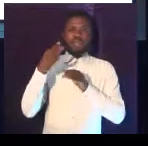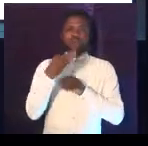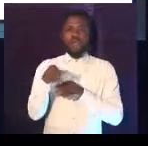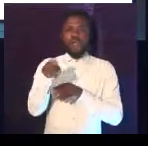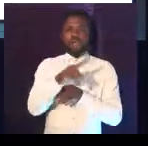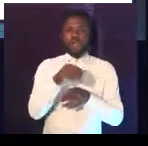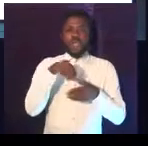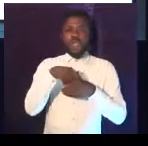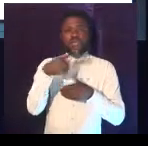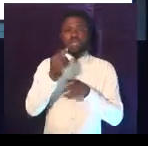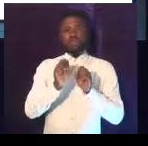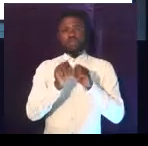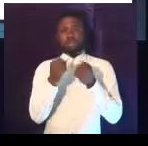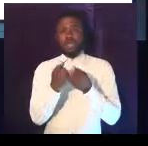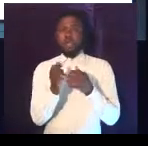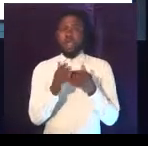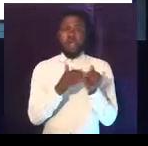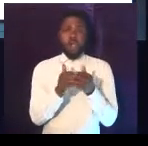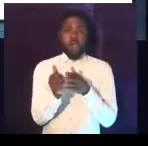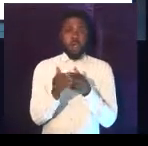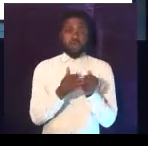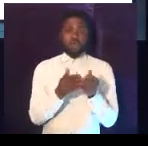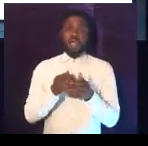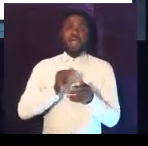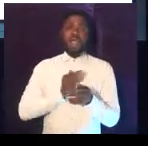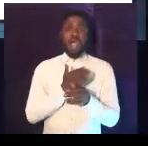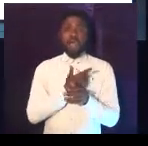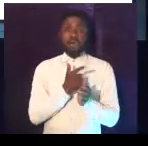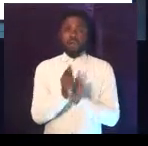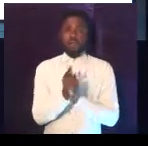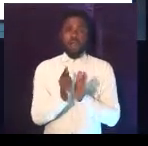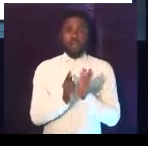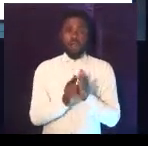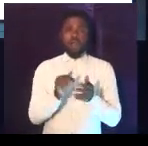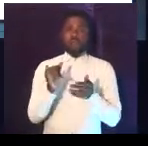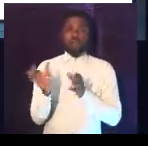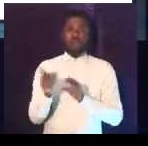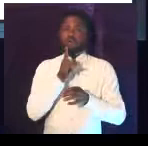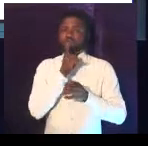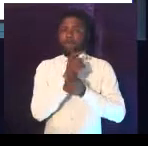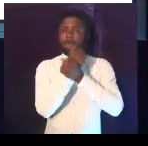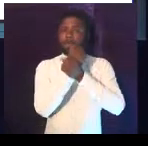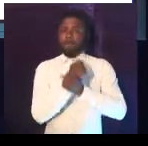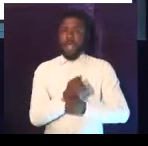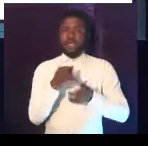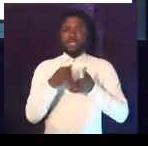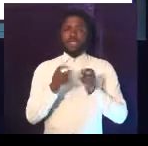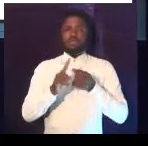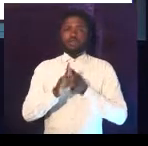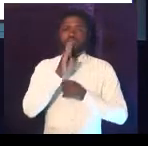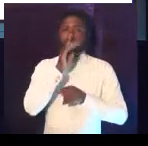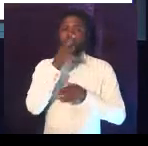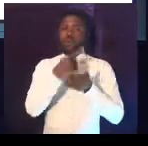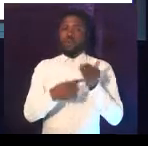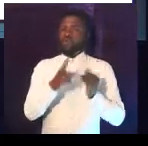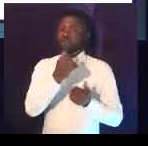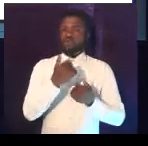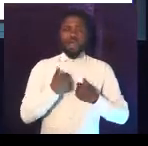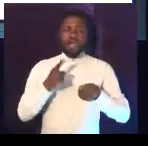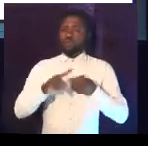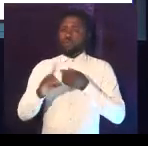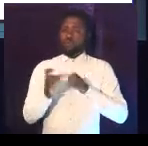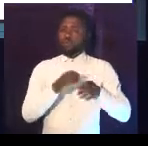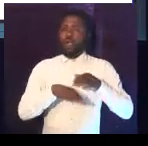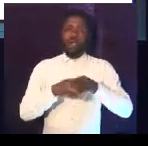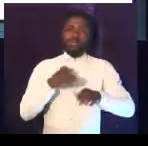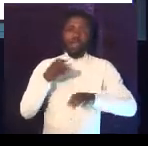is expected of you in the society, although our law does not bound it to be what you have